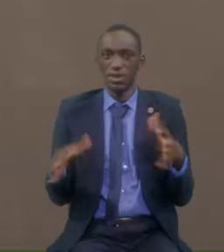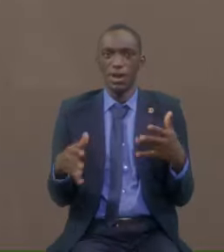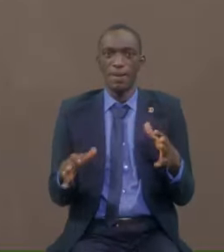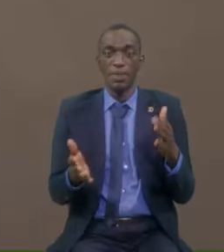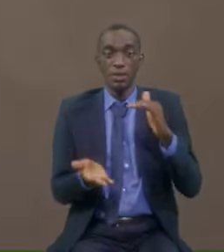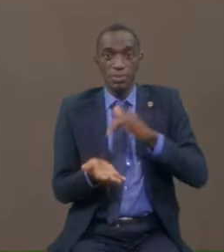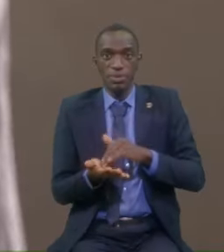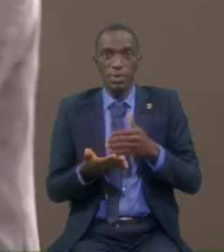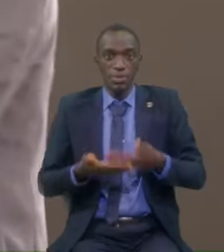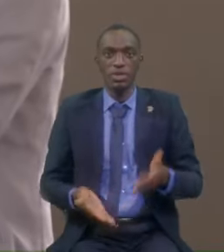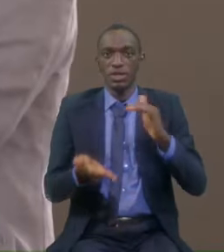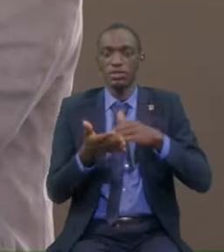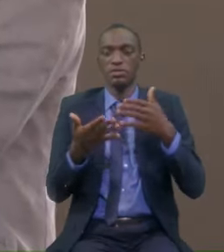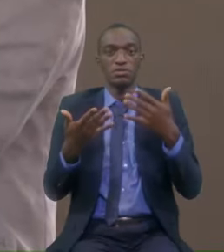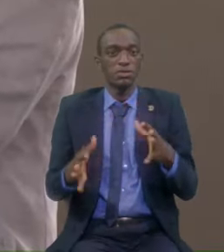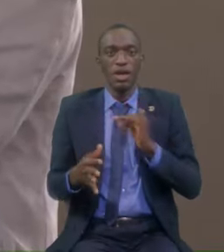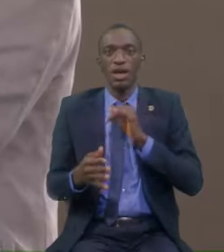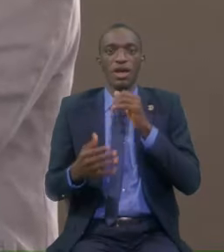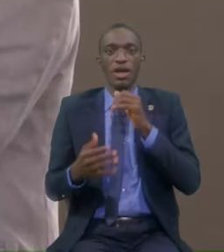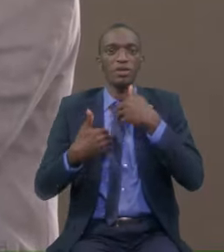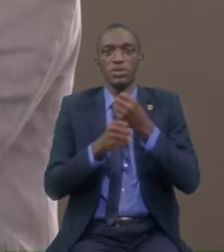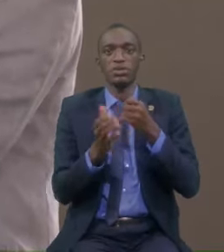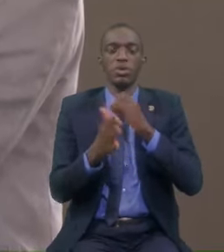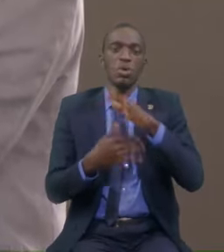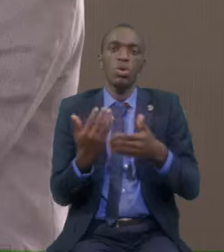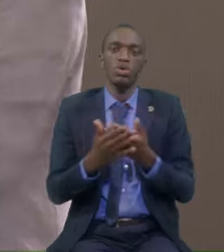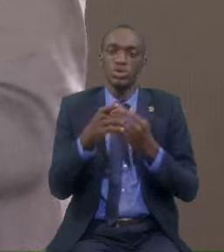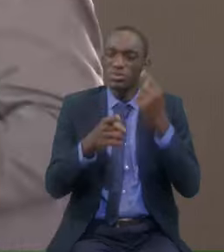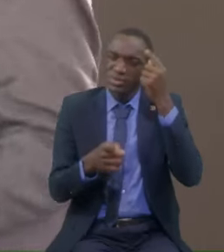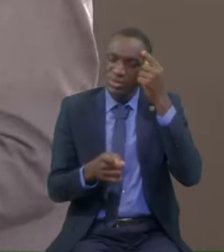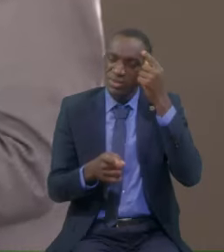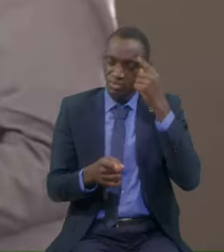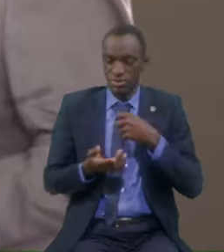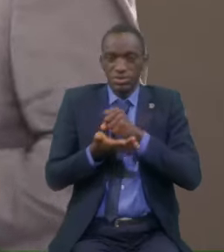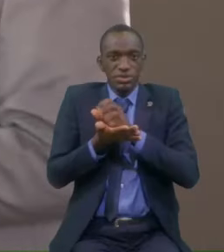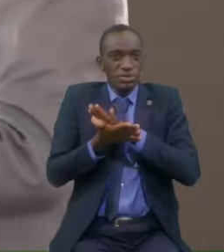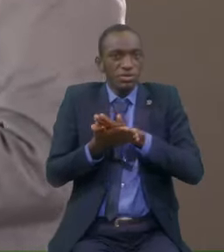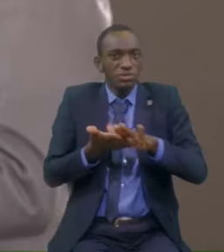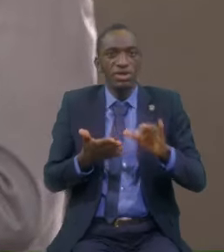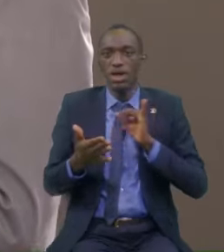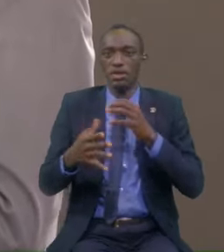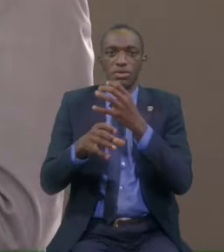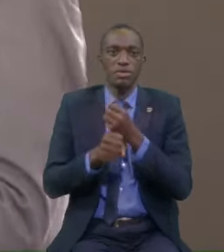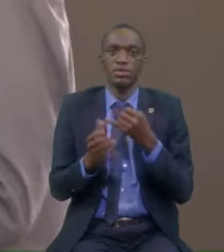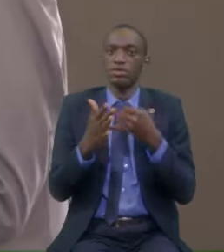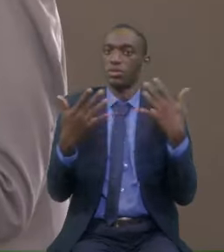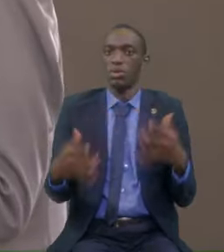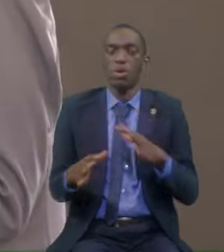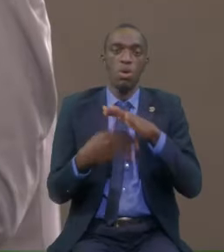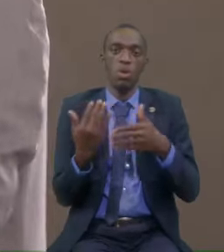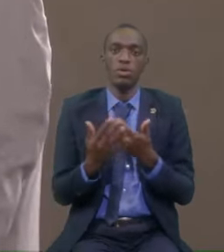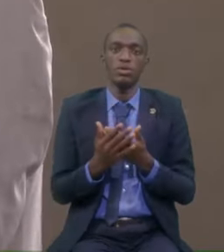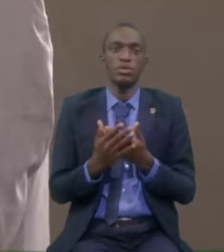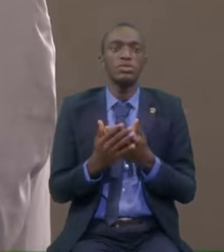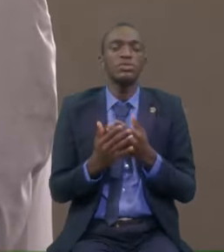be thinking, I'm sanctified, I've got it all. What Pentecost am I waiting for? What